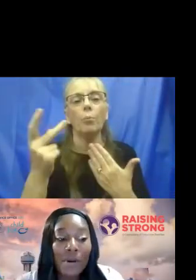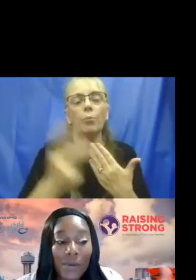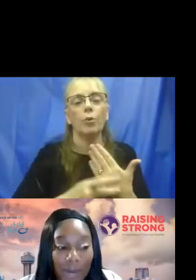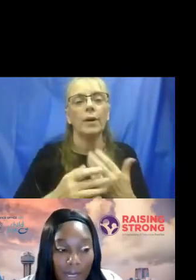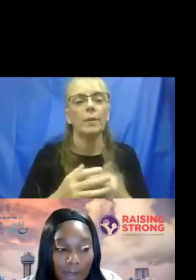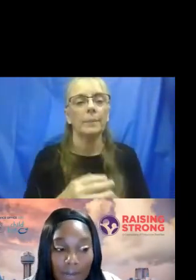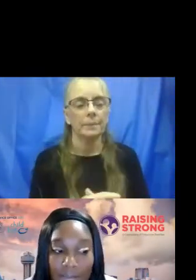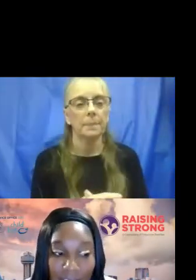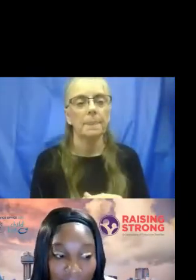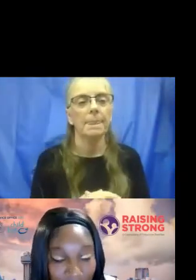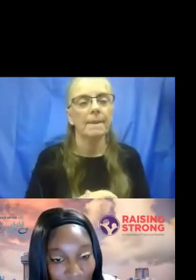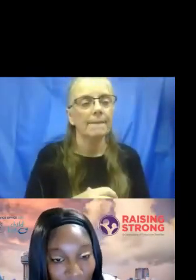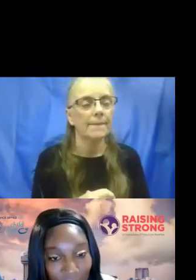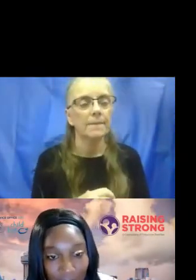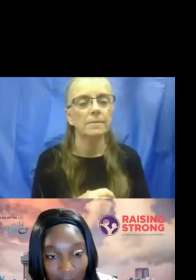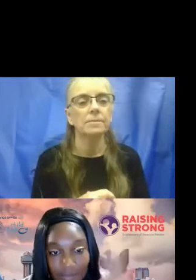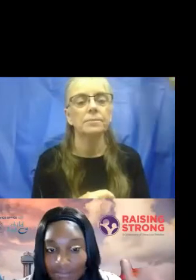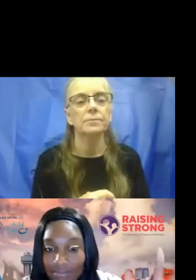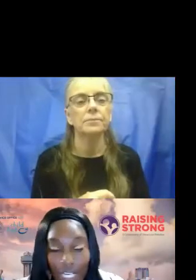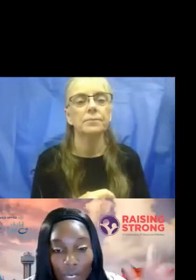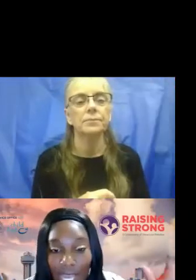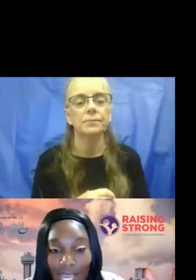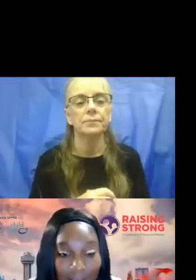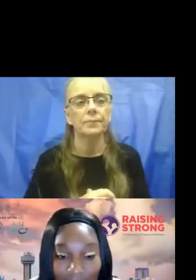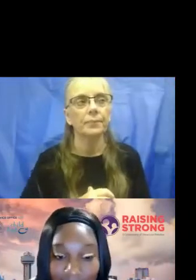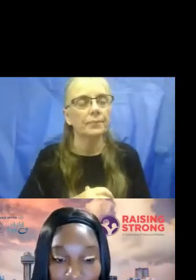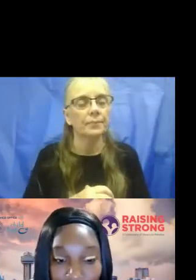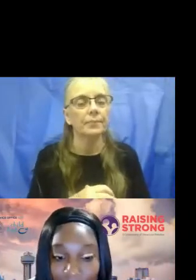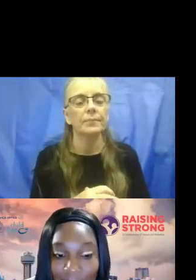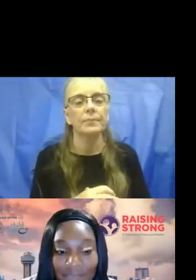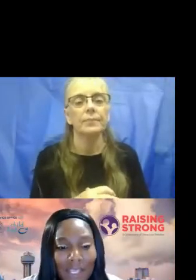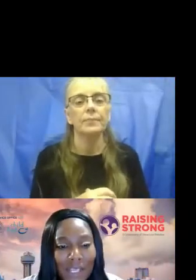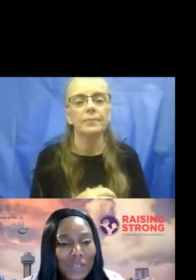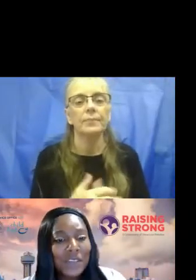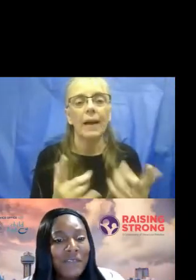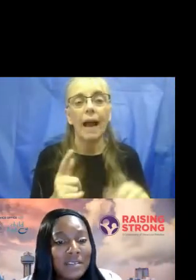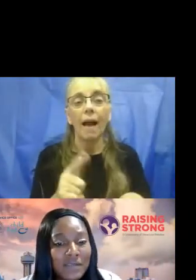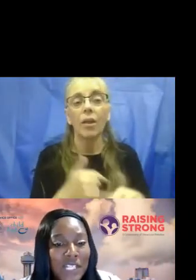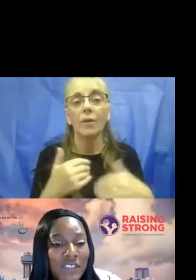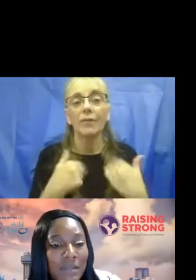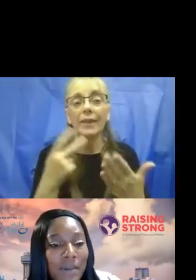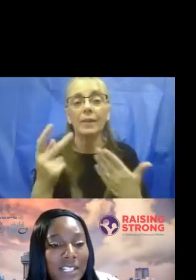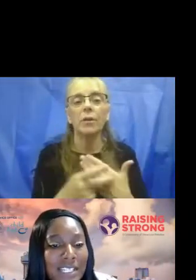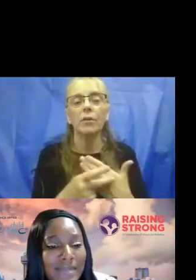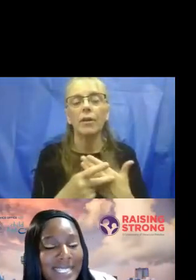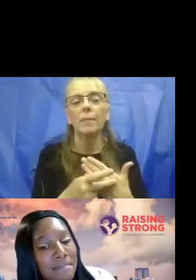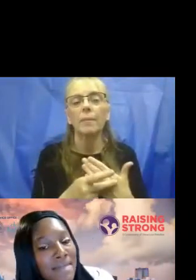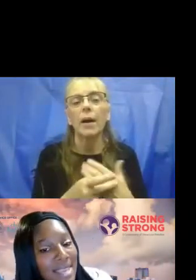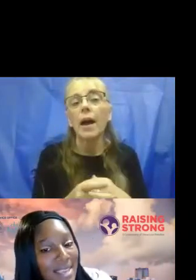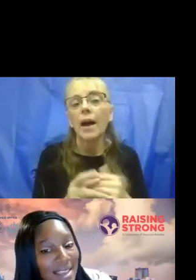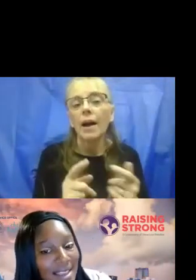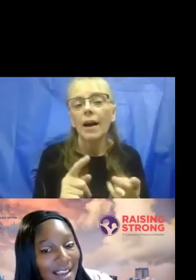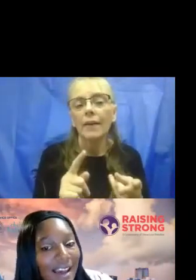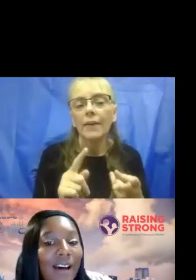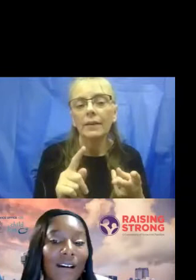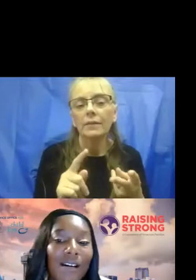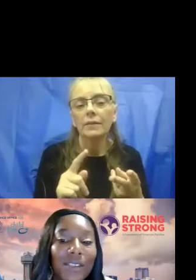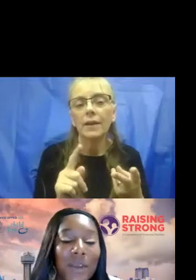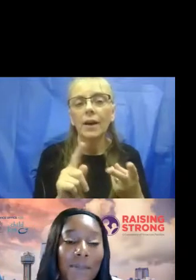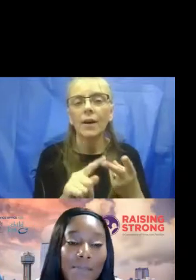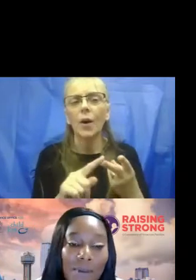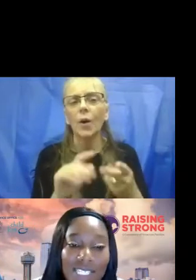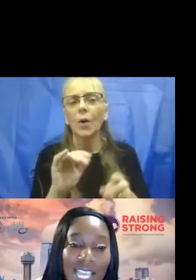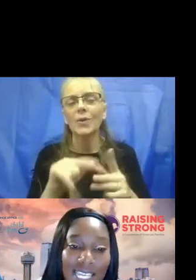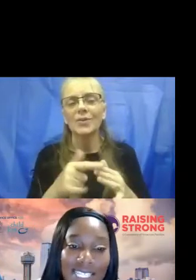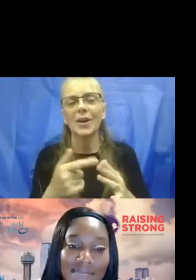the program for, you know, how long has that been? Who's the founder of Nurse Family Partnership? Is it me? Oh,